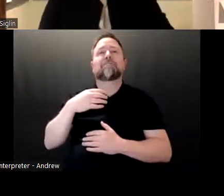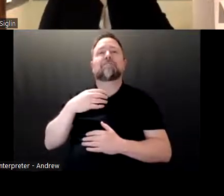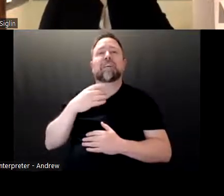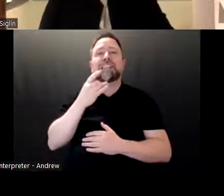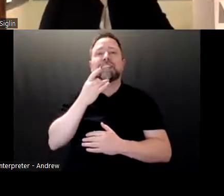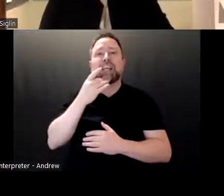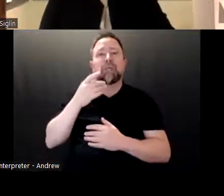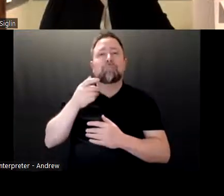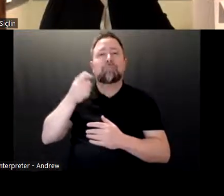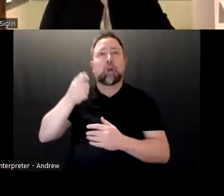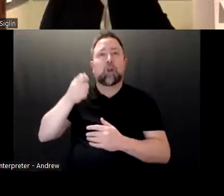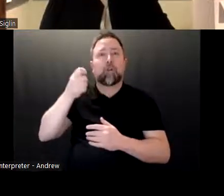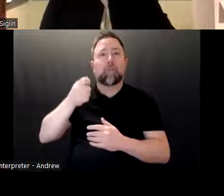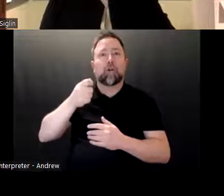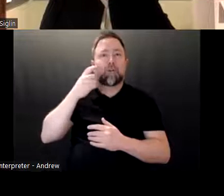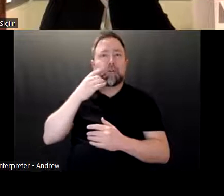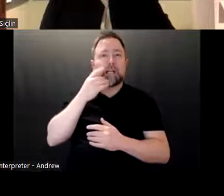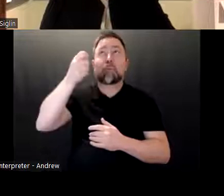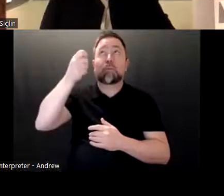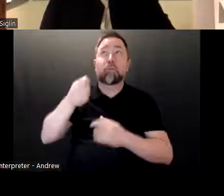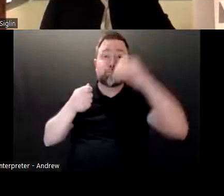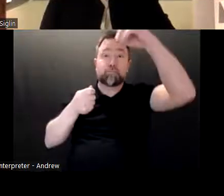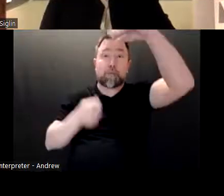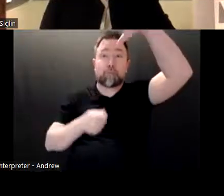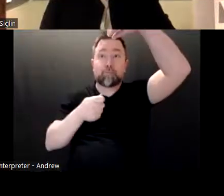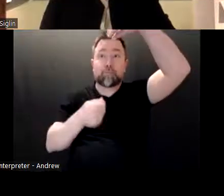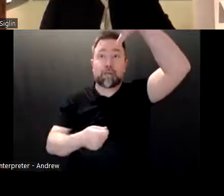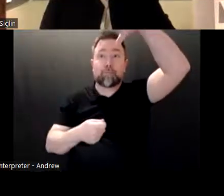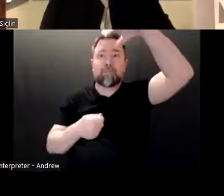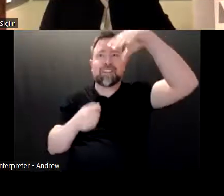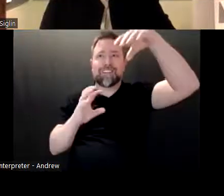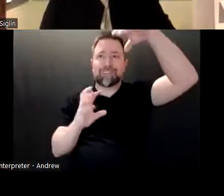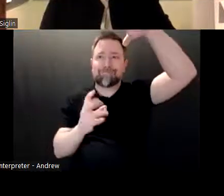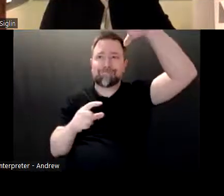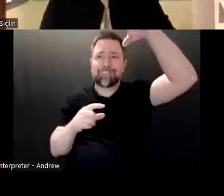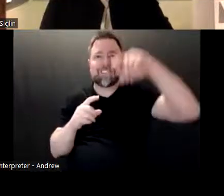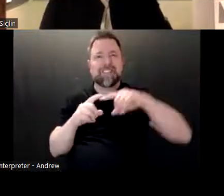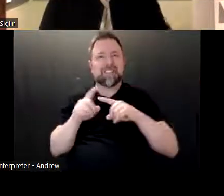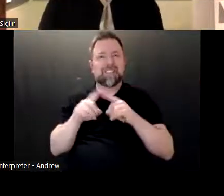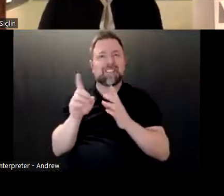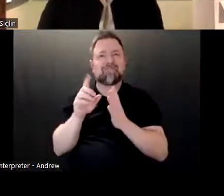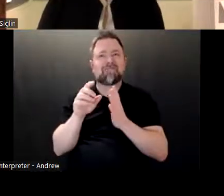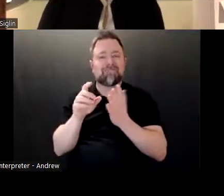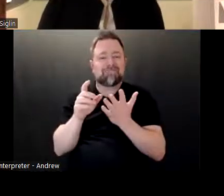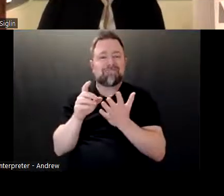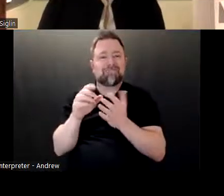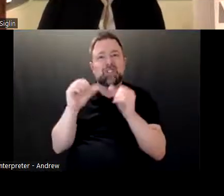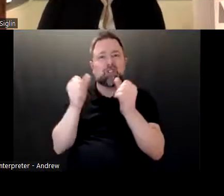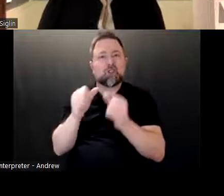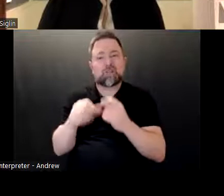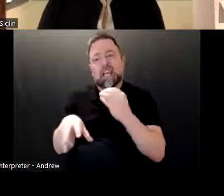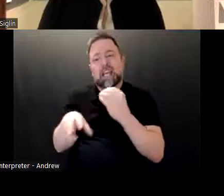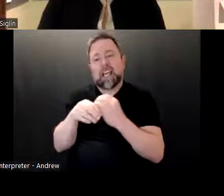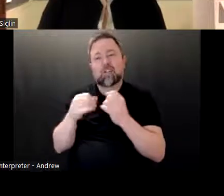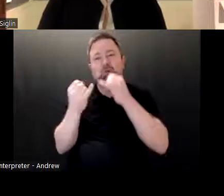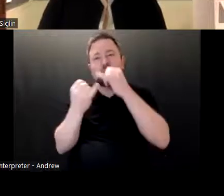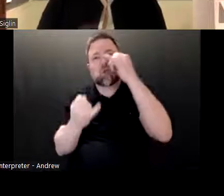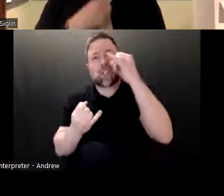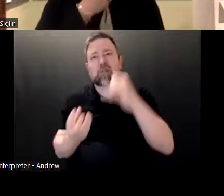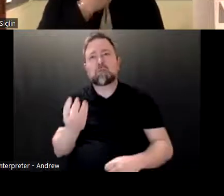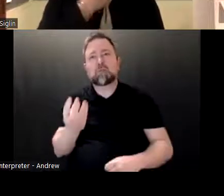space. So up above, we have a bird and an elephant. Those are Esherick's ceramic garden sculpture. Below them, a